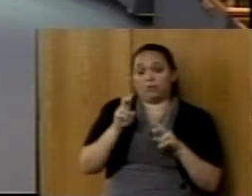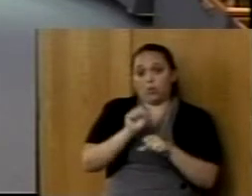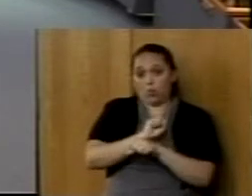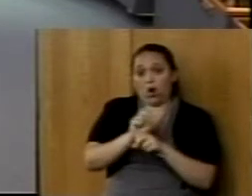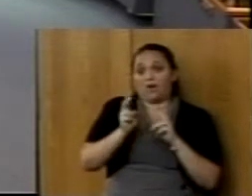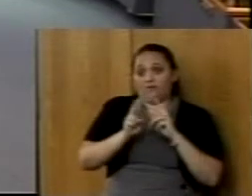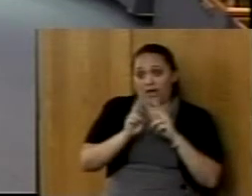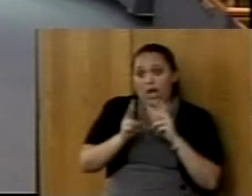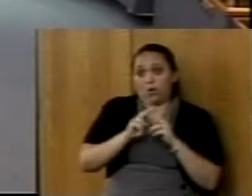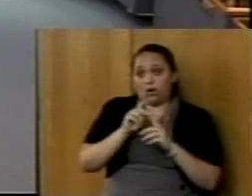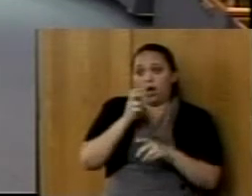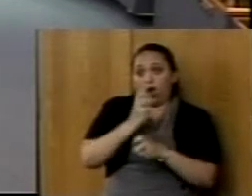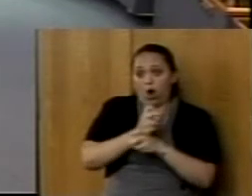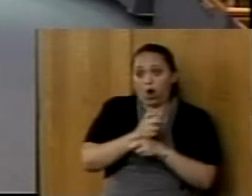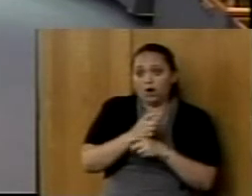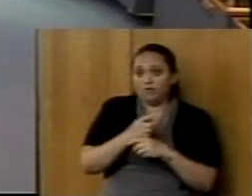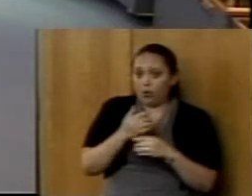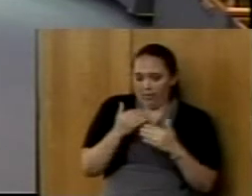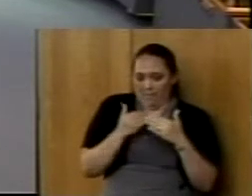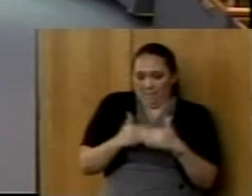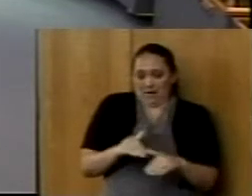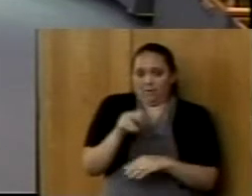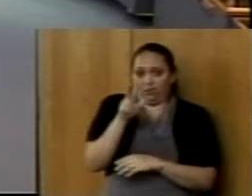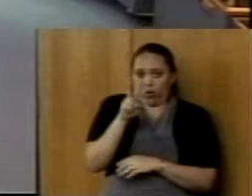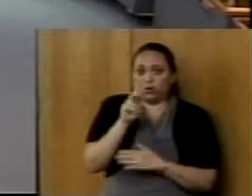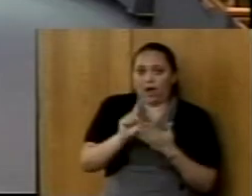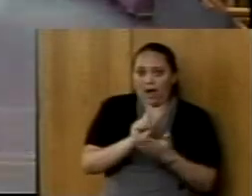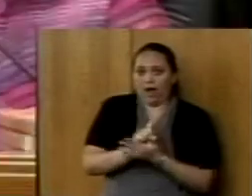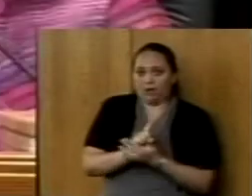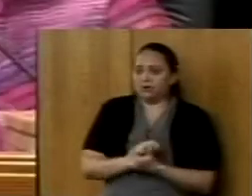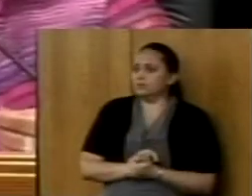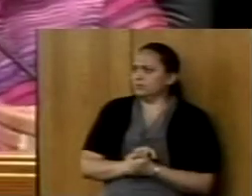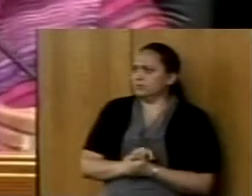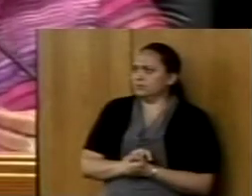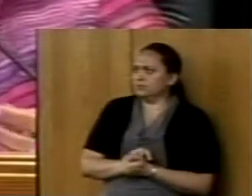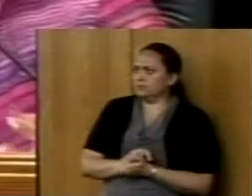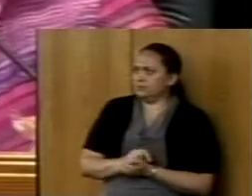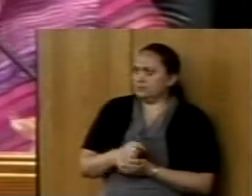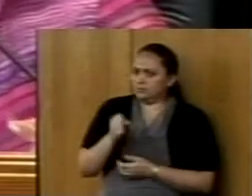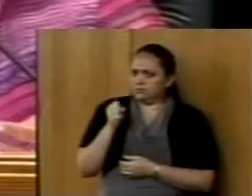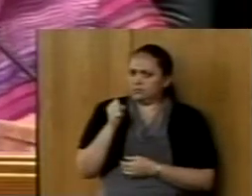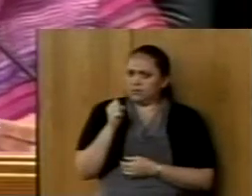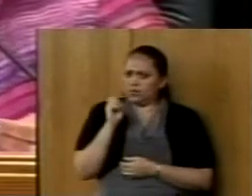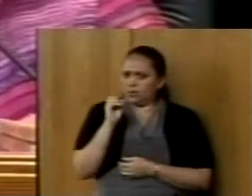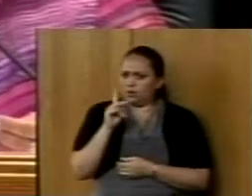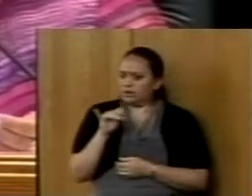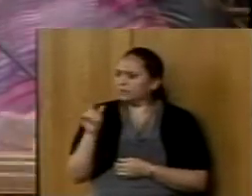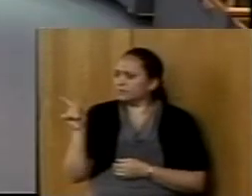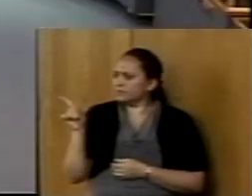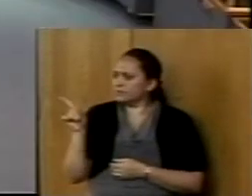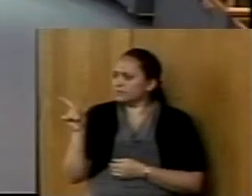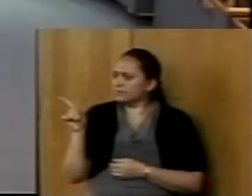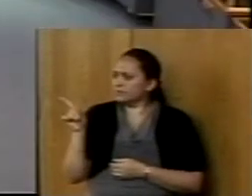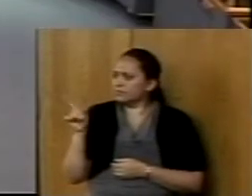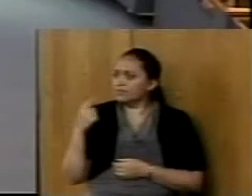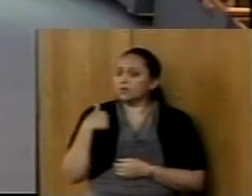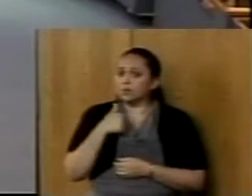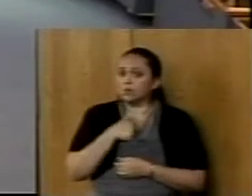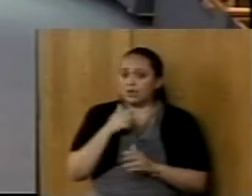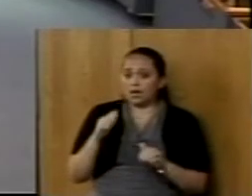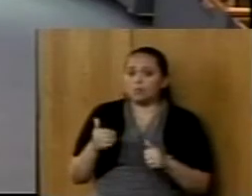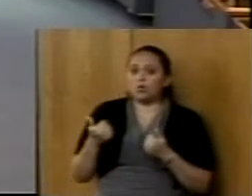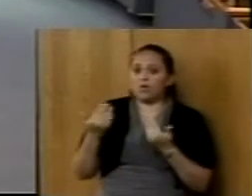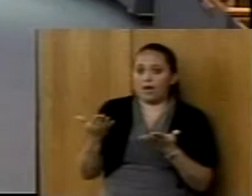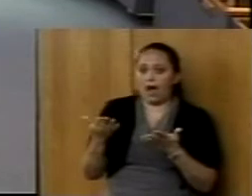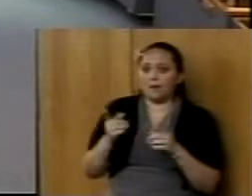minimum, which is what is the main point here. Okay, I'm a little confused because you don't have to work hard to work less. Well, what I mean to say is, ma'am, that we provide plenty